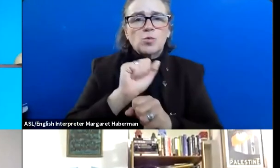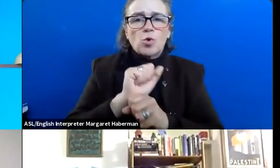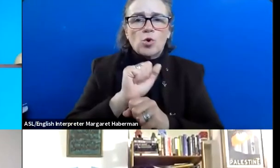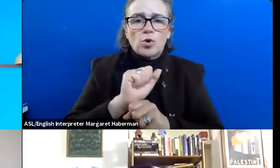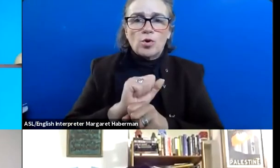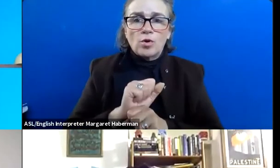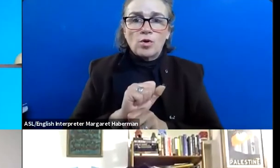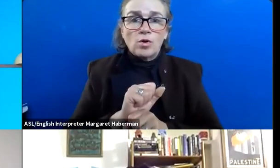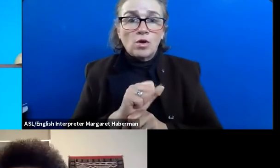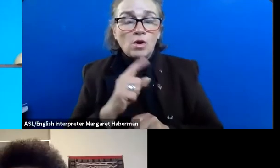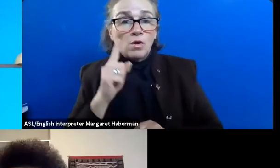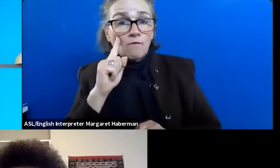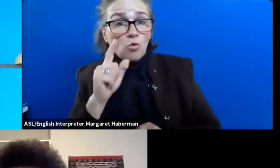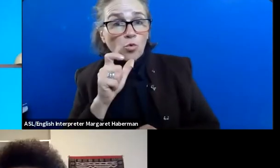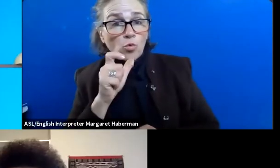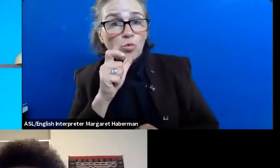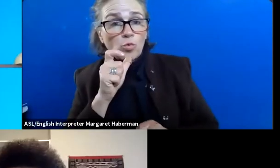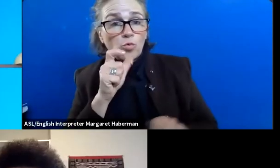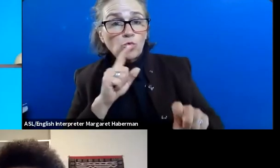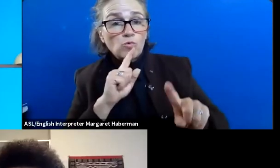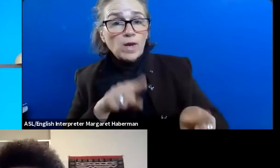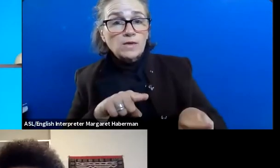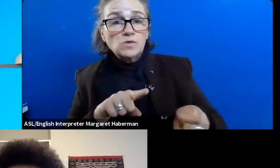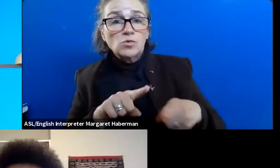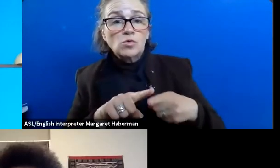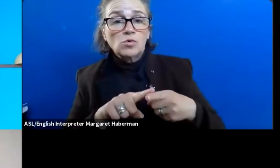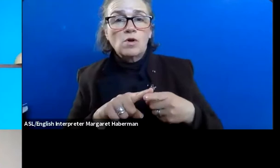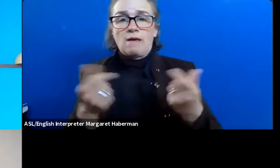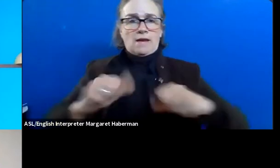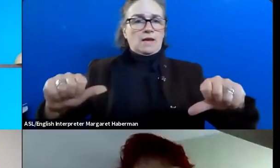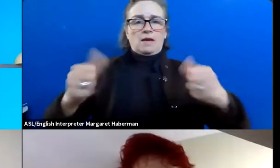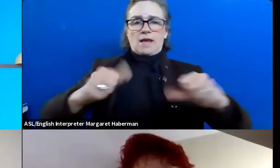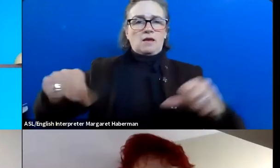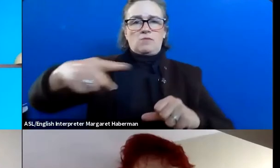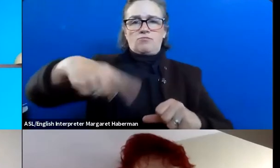Was that for Amy? Actually, it's not specific. Oh, it's